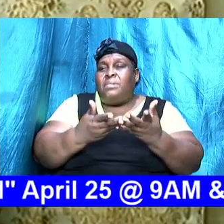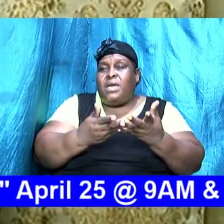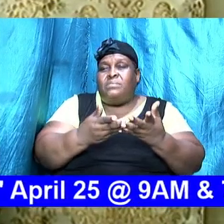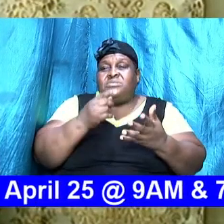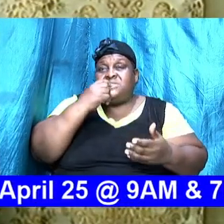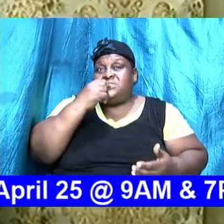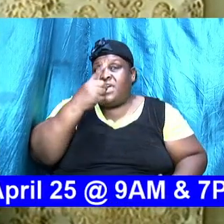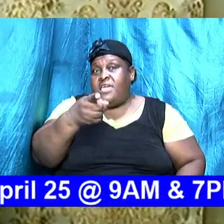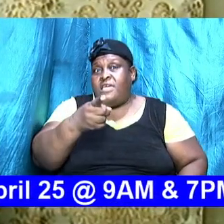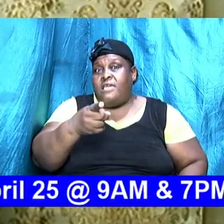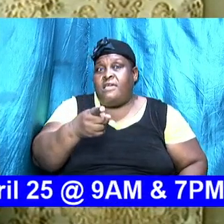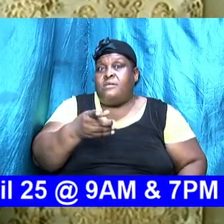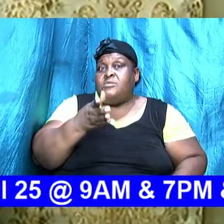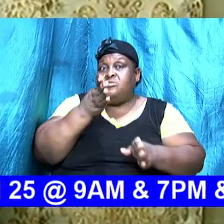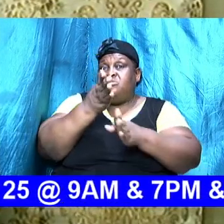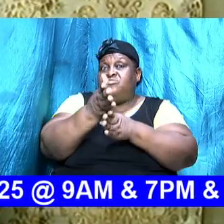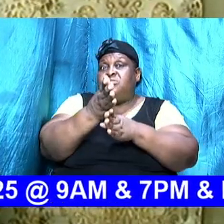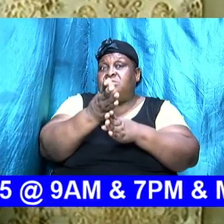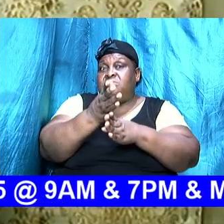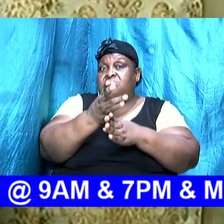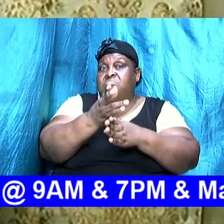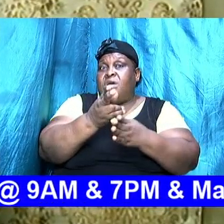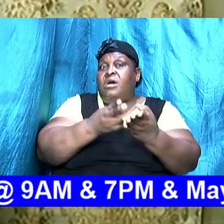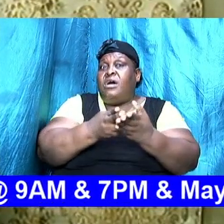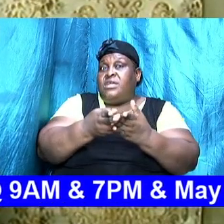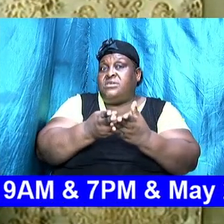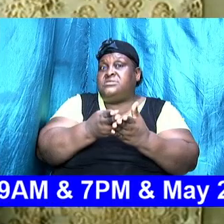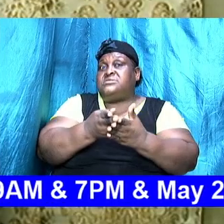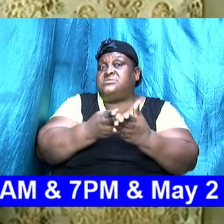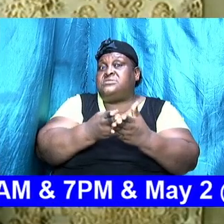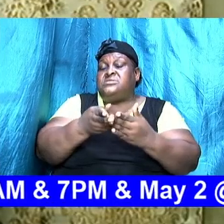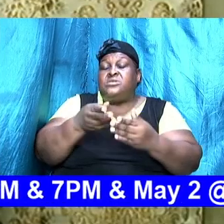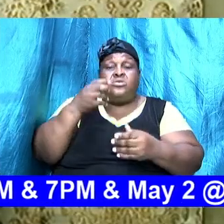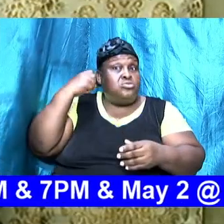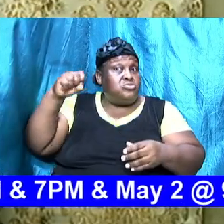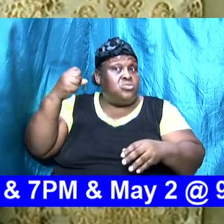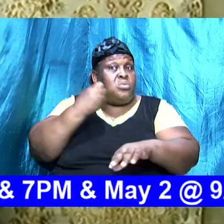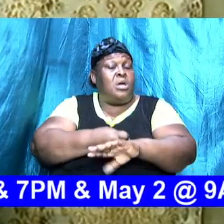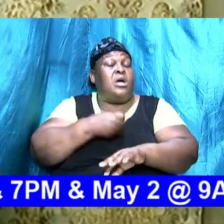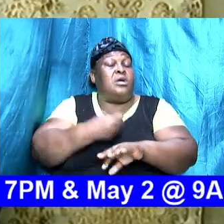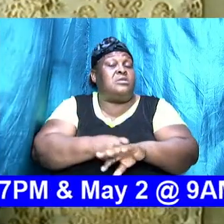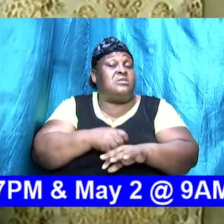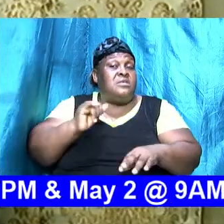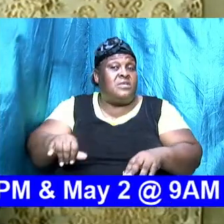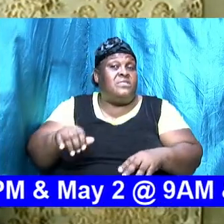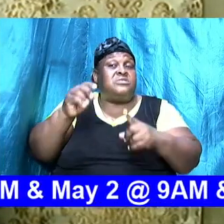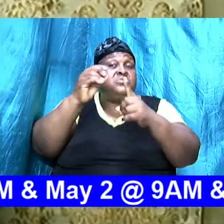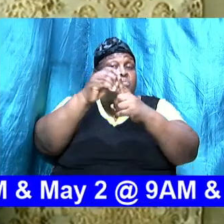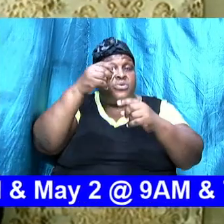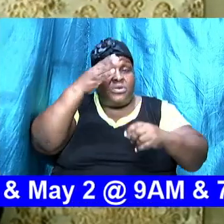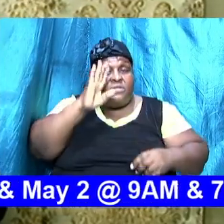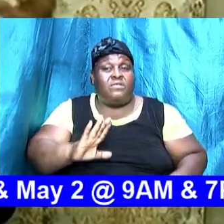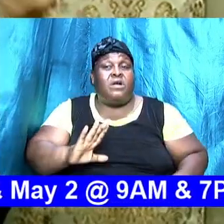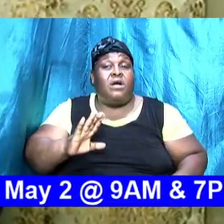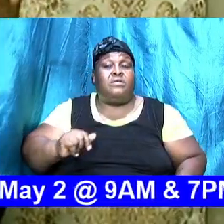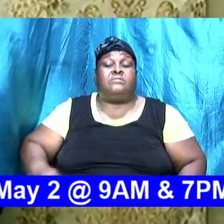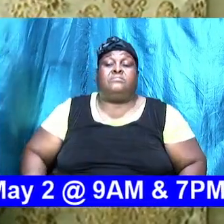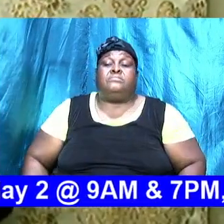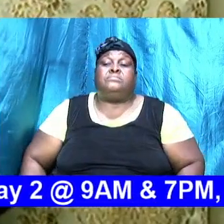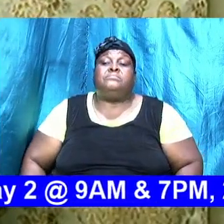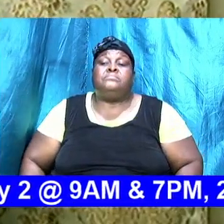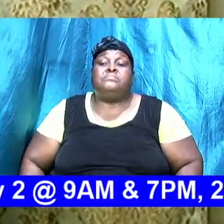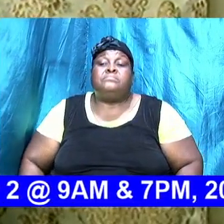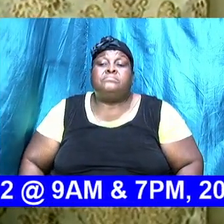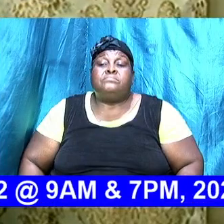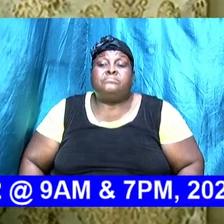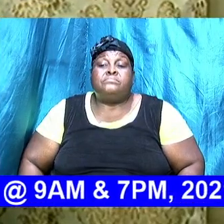being straight and being honest, it sounds hard, but it is the word. And we have to understand. And let me tell you,